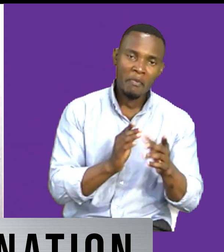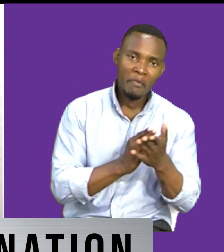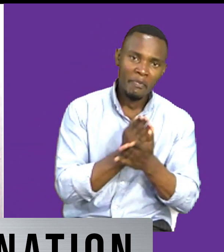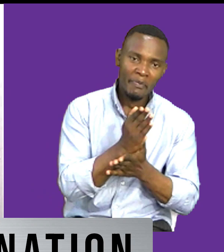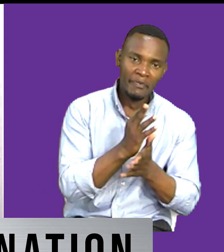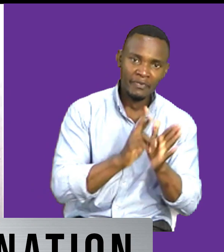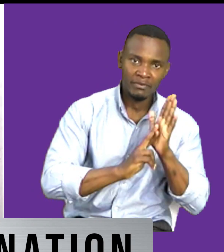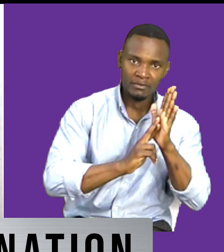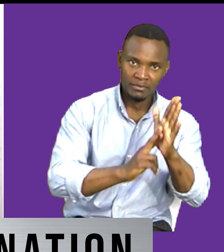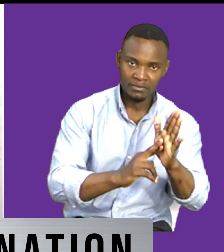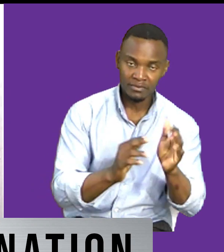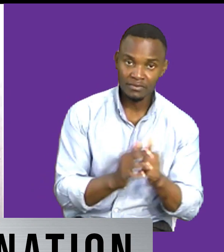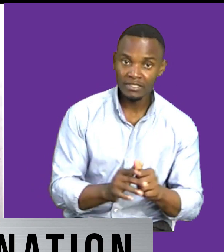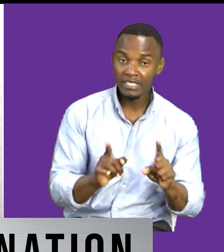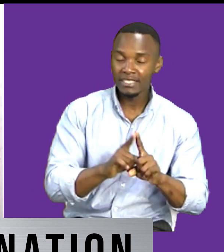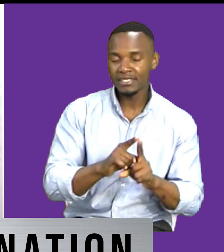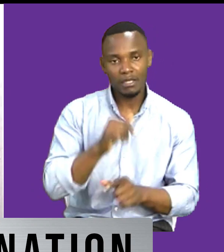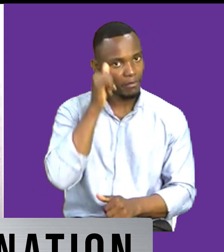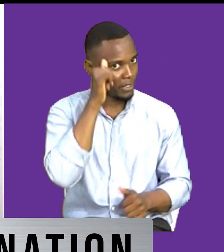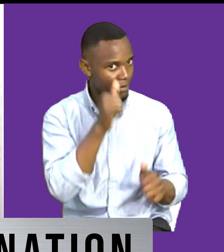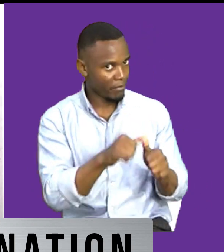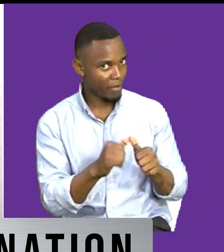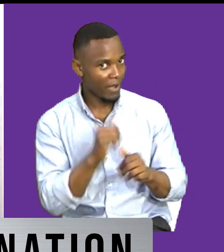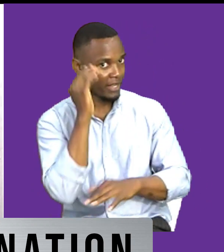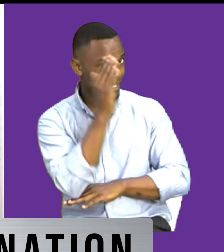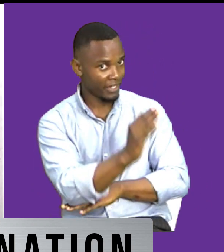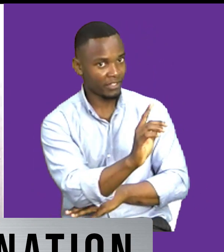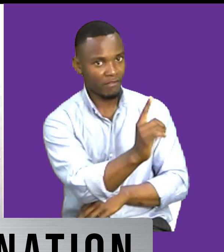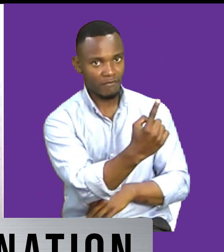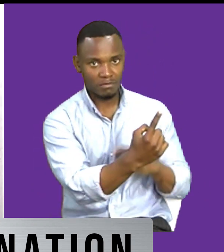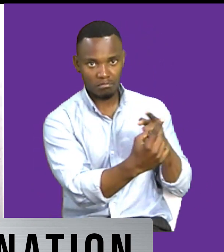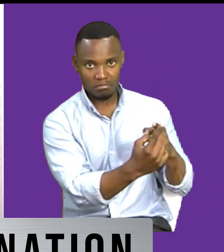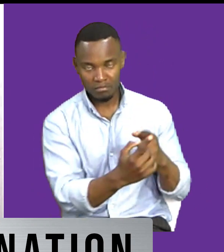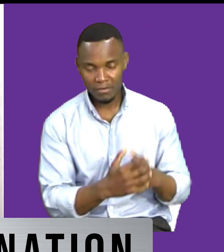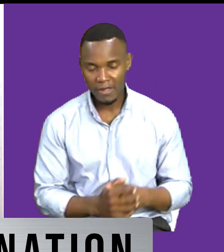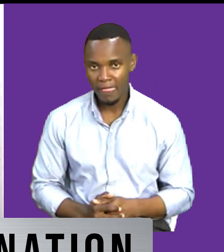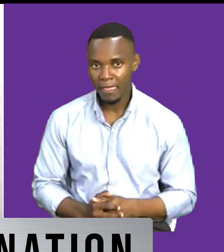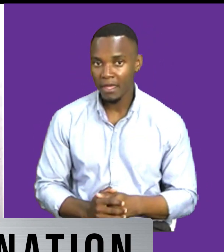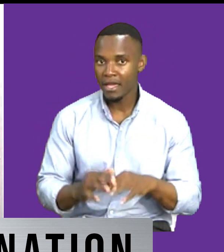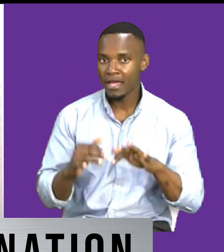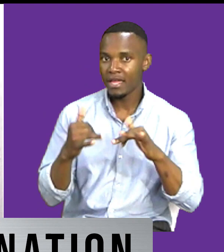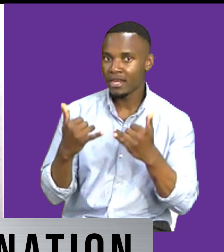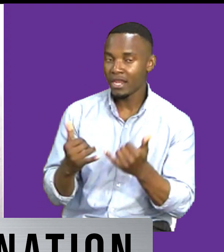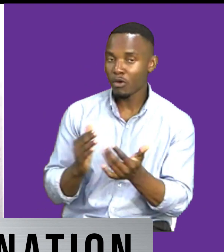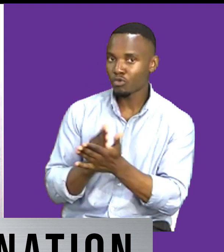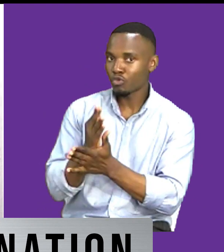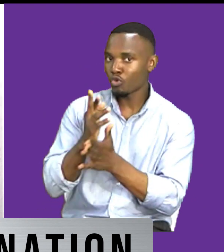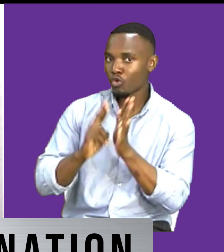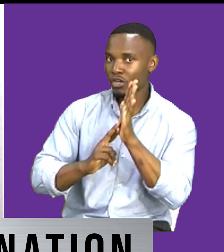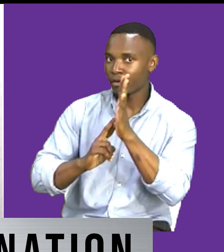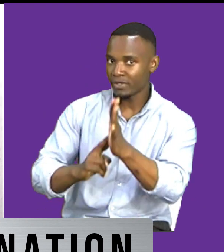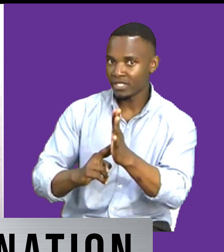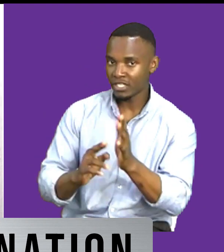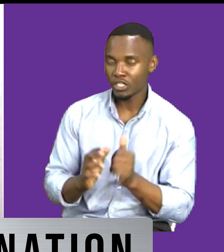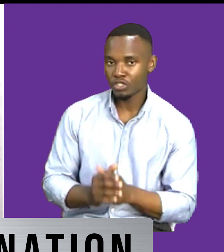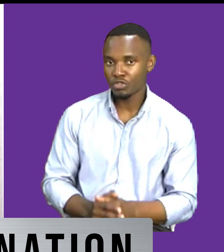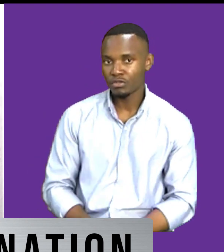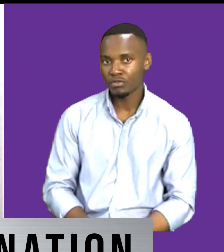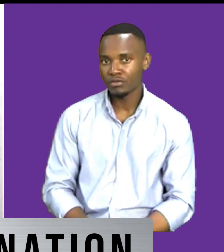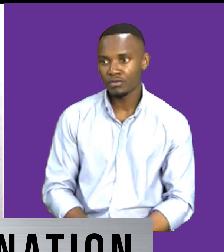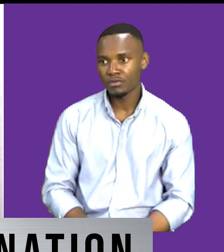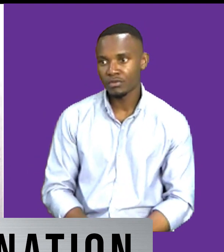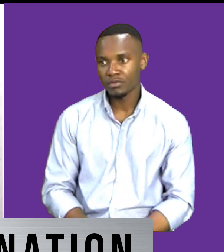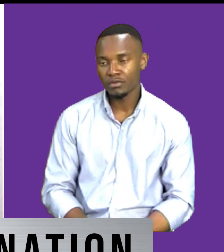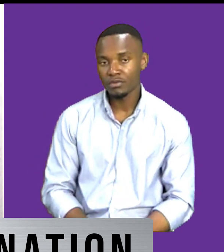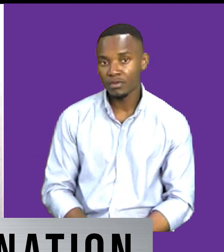In that construct of the constitution. Okay, let's go the indirect way, because how That is direct what can direct be?